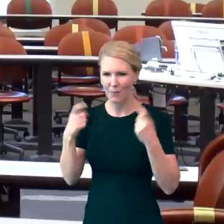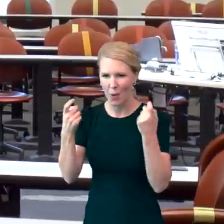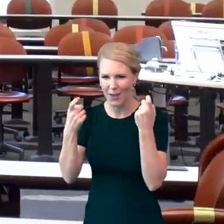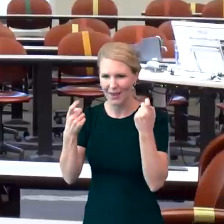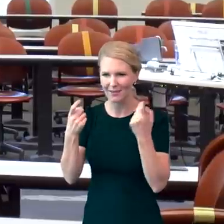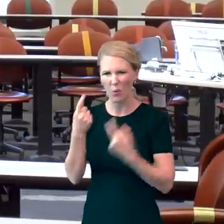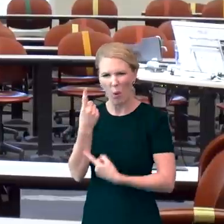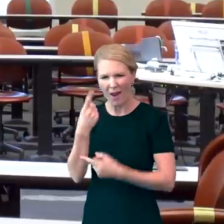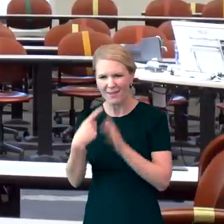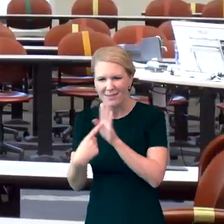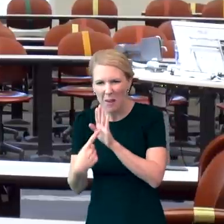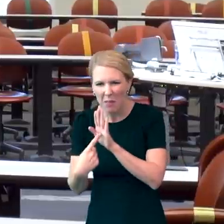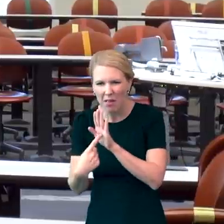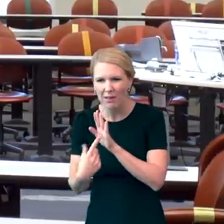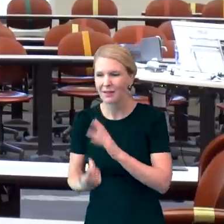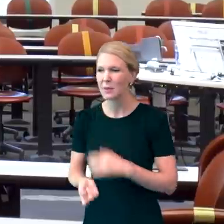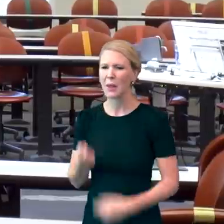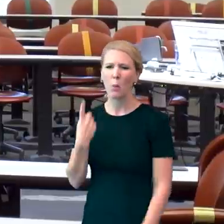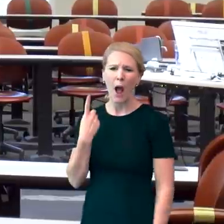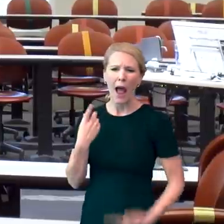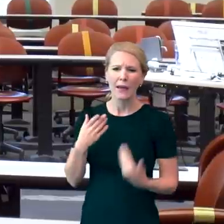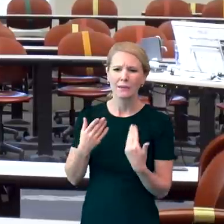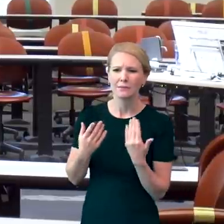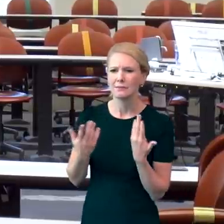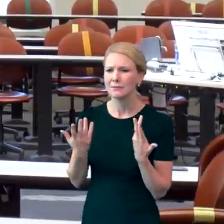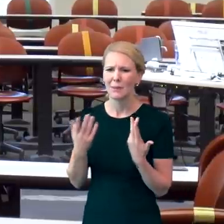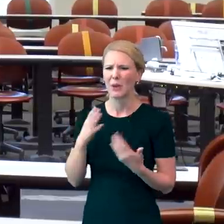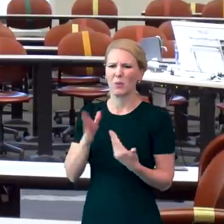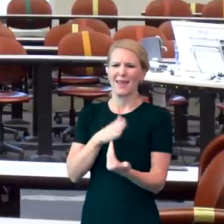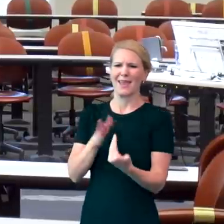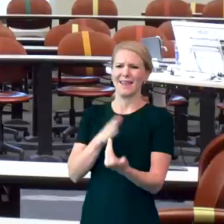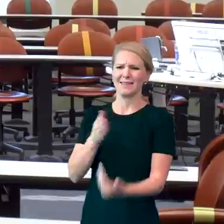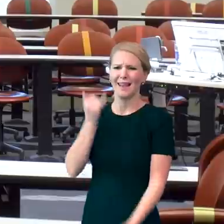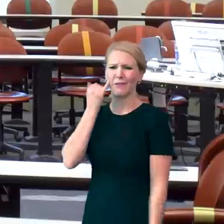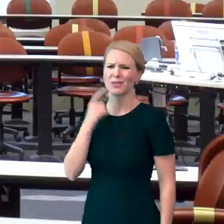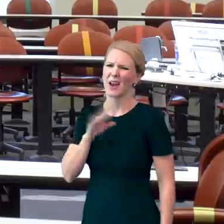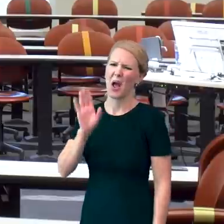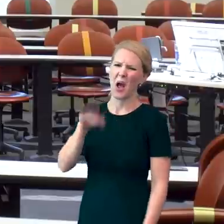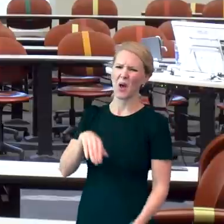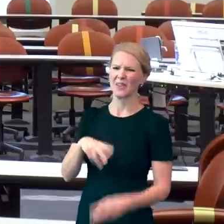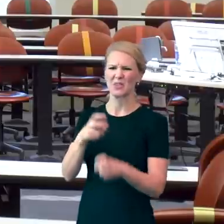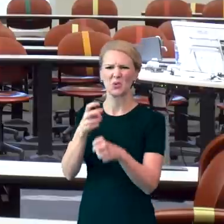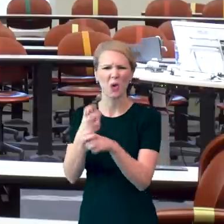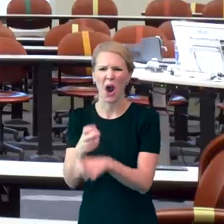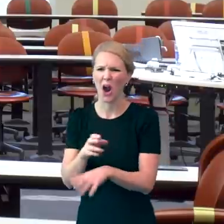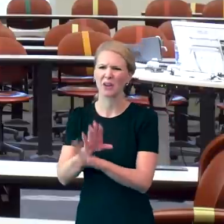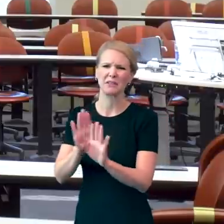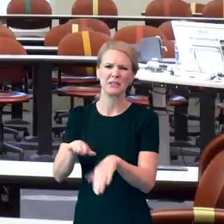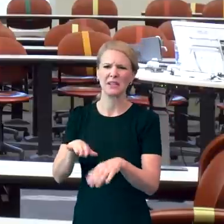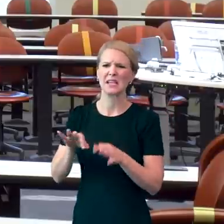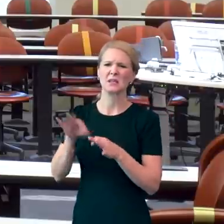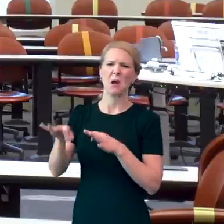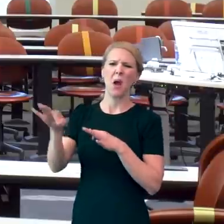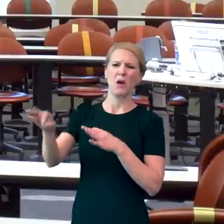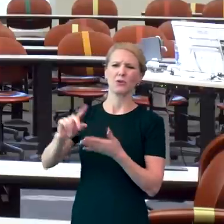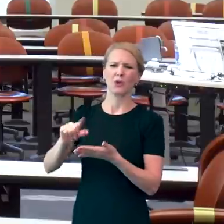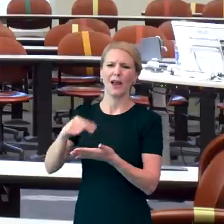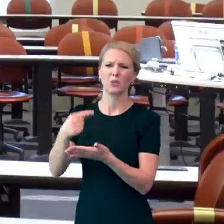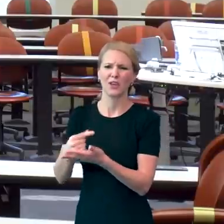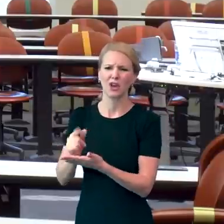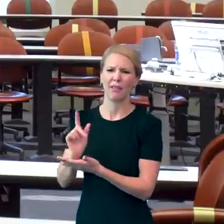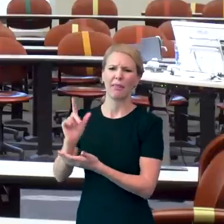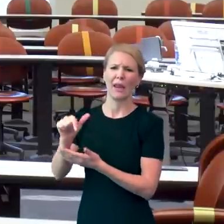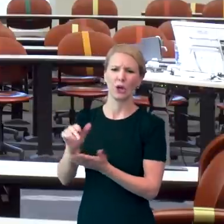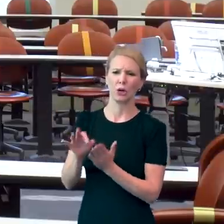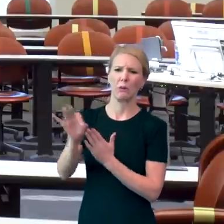of that, it would have been so much easier to just throw our hands up and say, you know what? This is going to be too hard. We'll do graduation